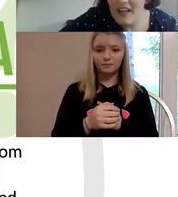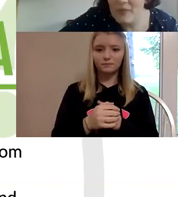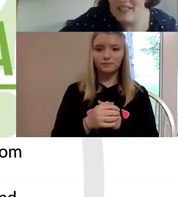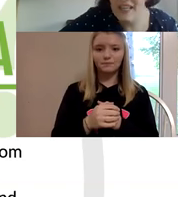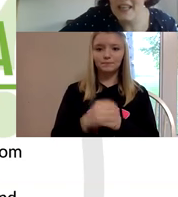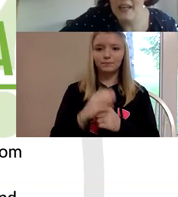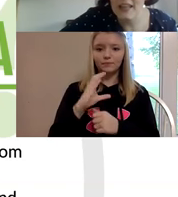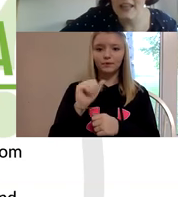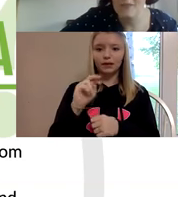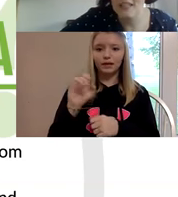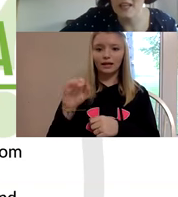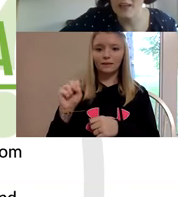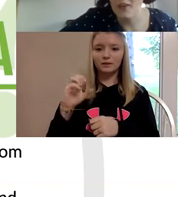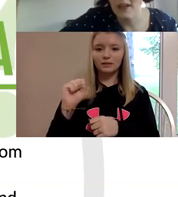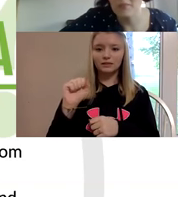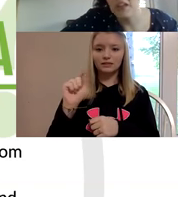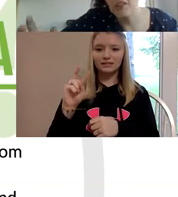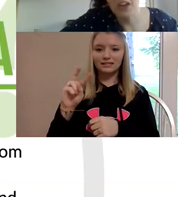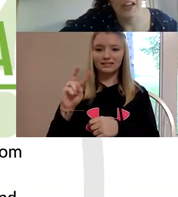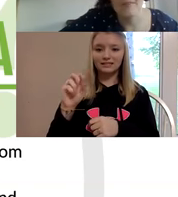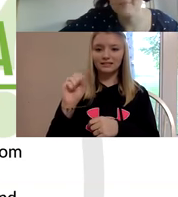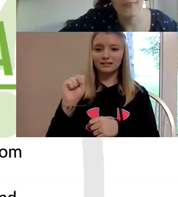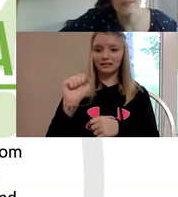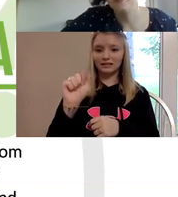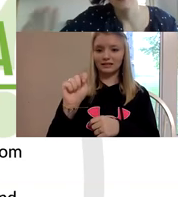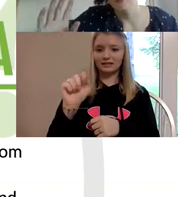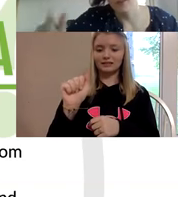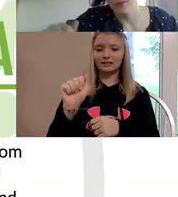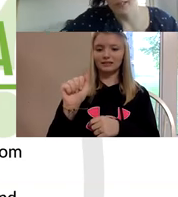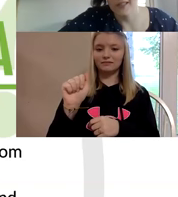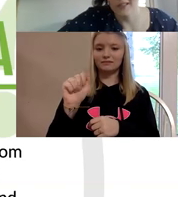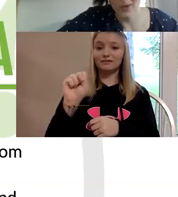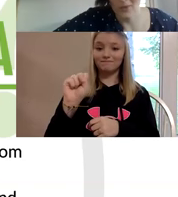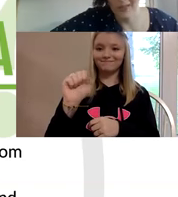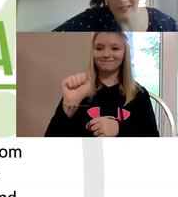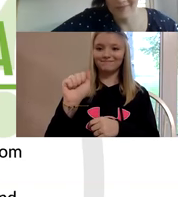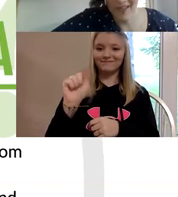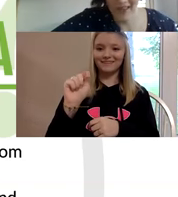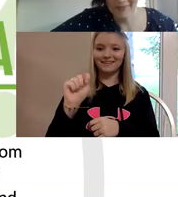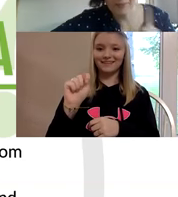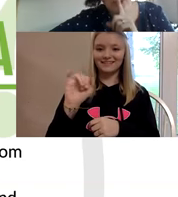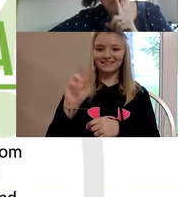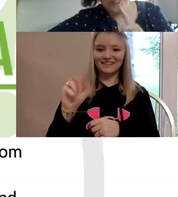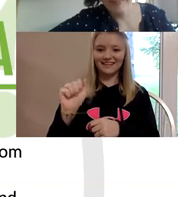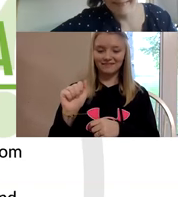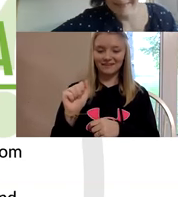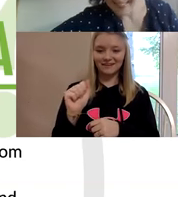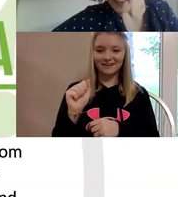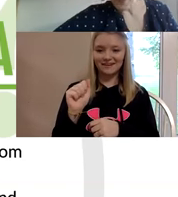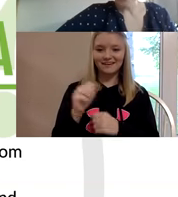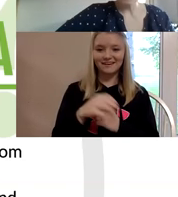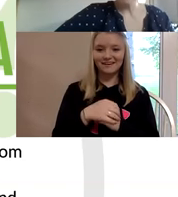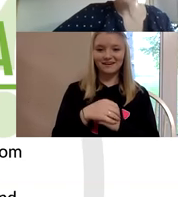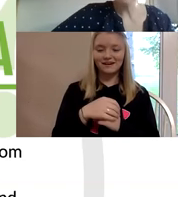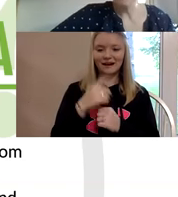sativa. Am I saying that? I think I'm saying it right. If not, nobody's gonna know really. Okay.